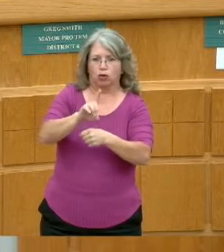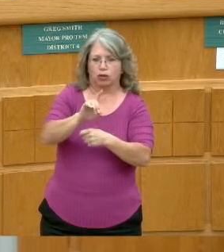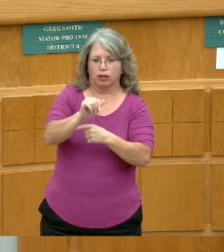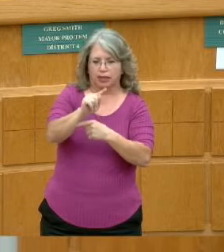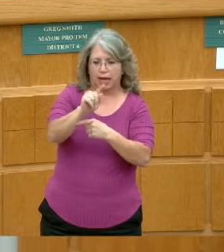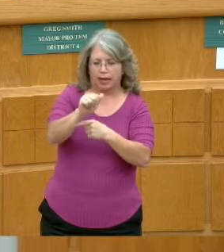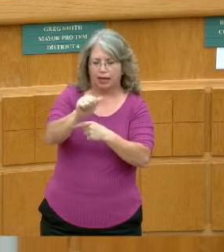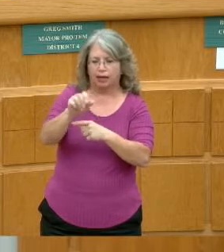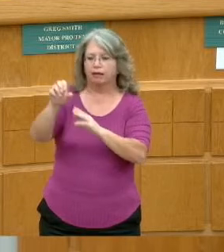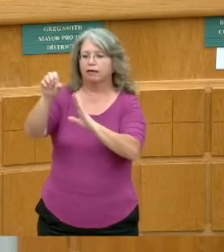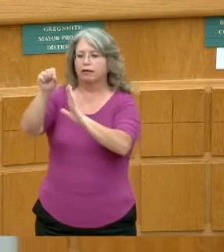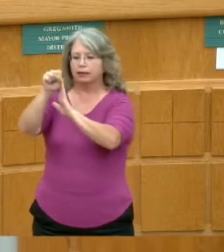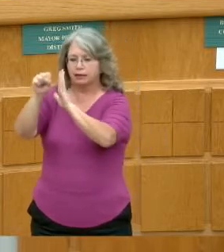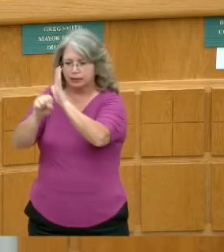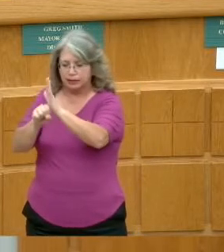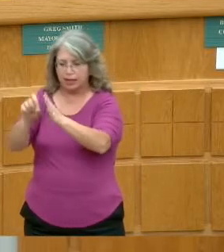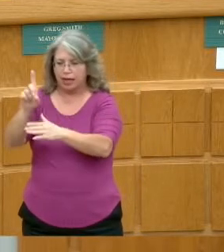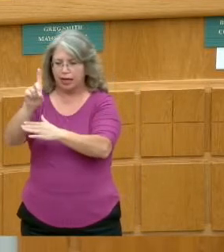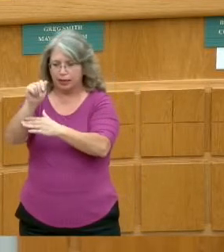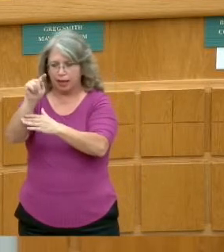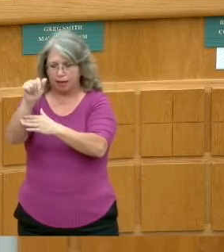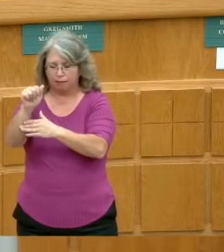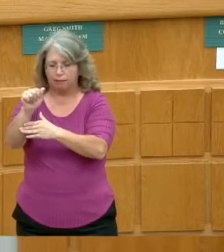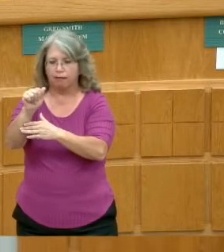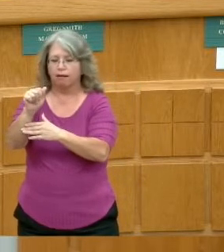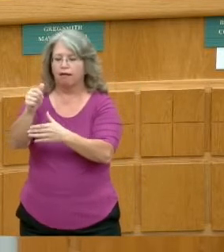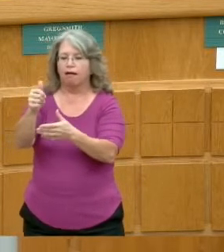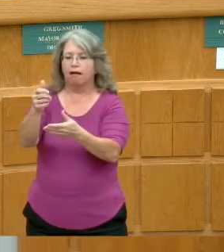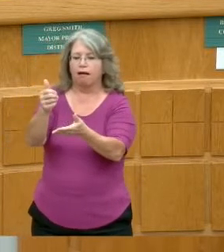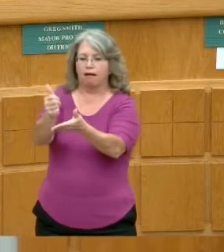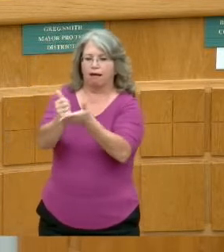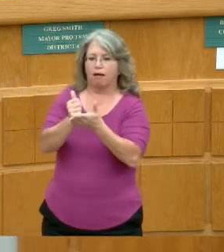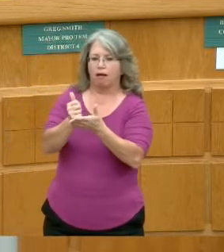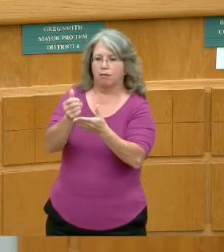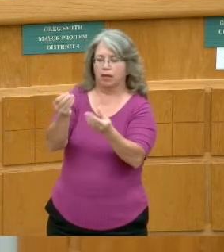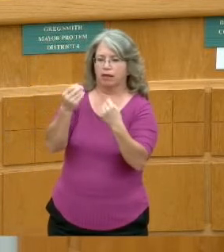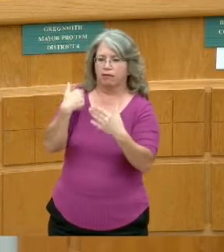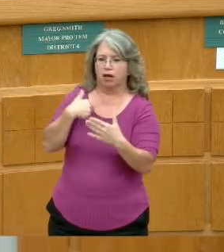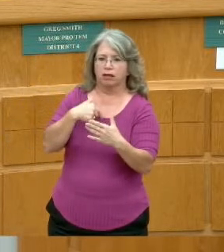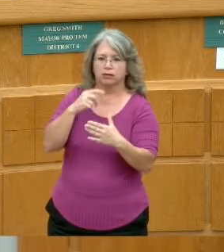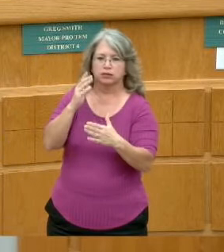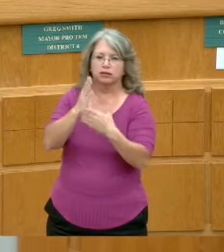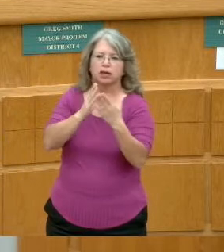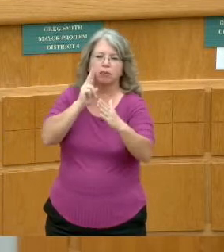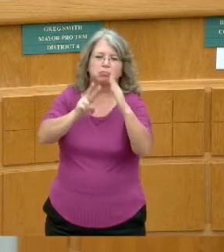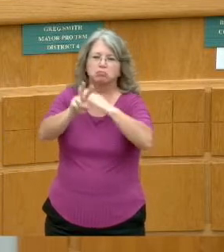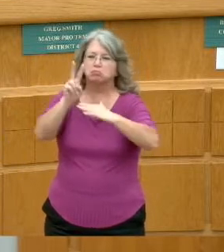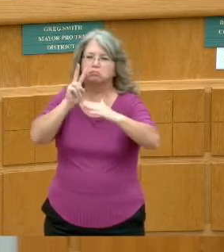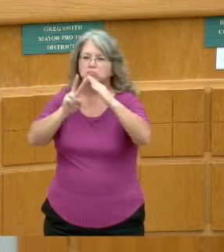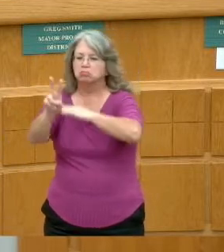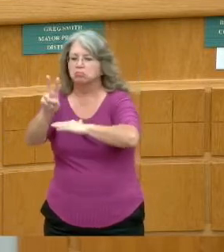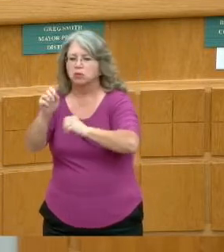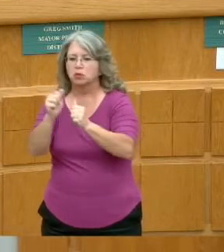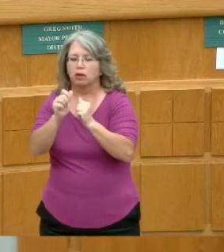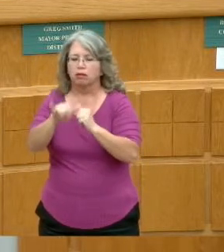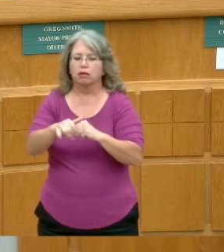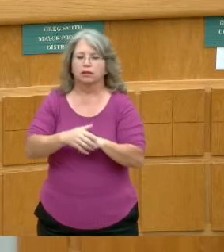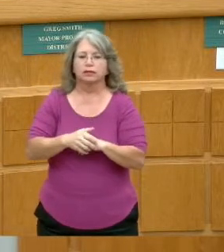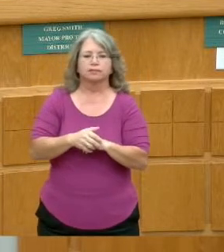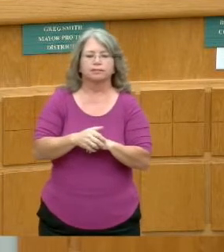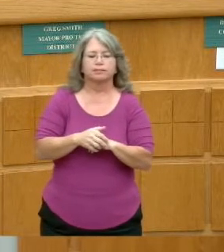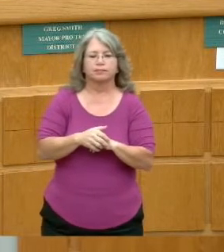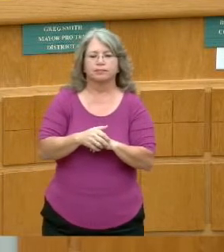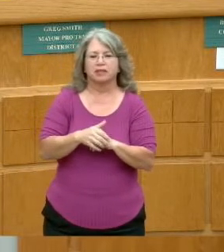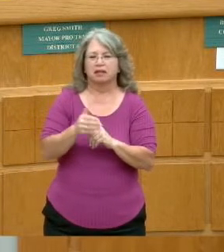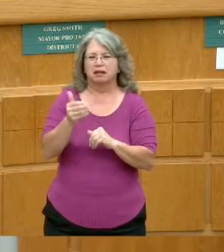help populate those models and give us projections. So today, later on today, we'll be releasing, as we normally